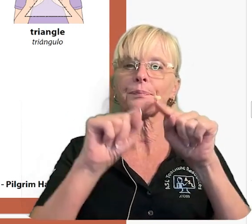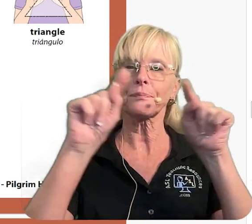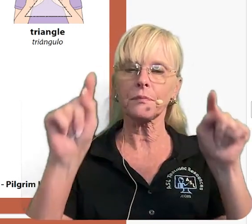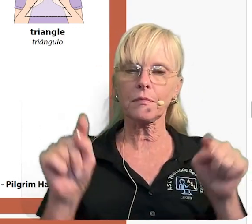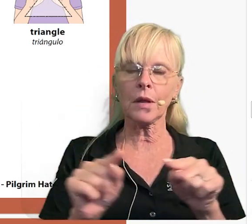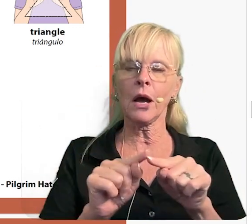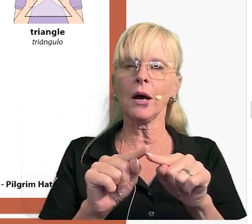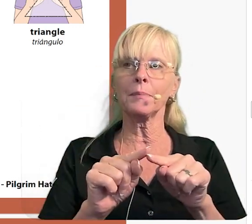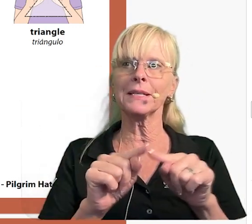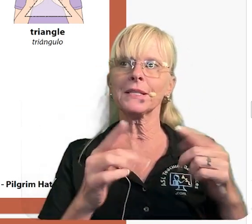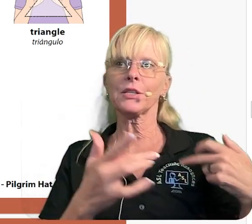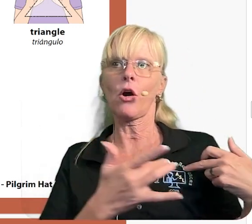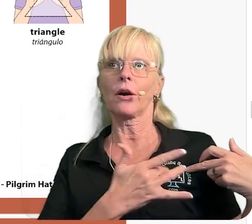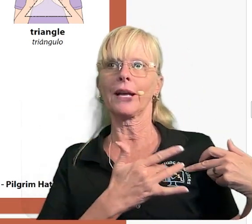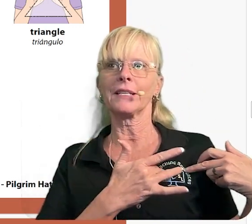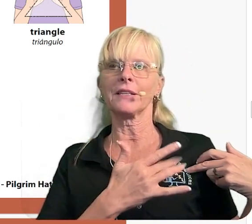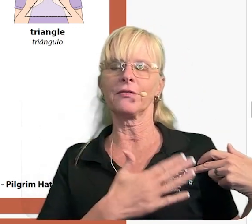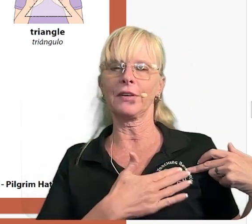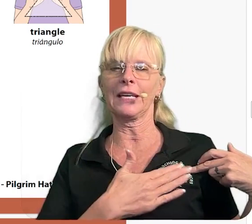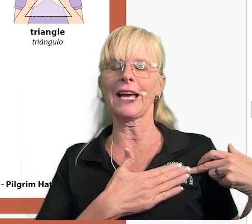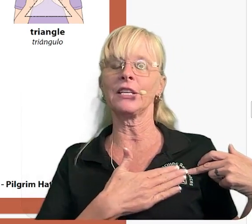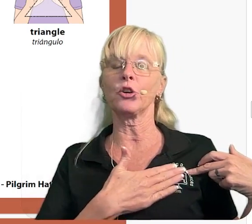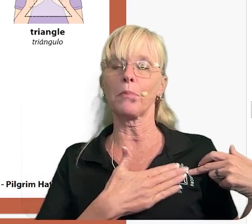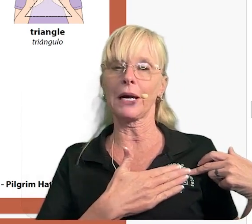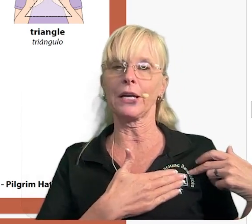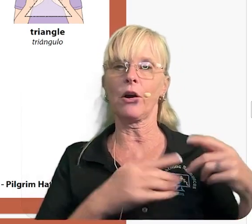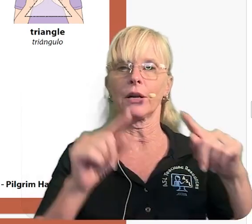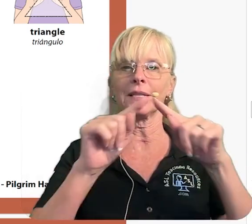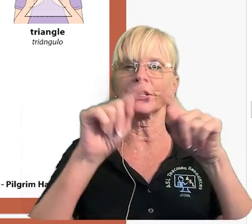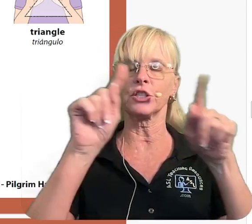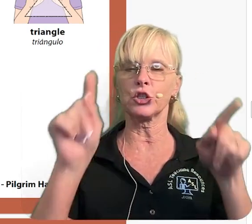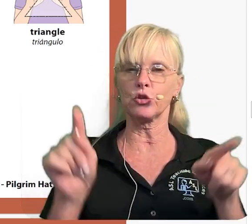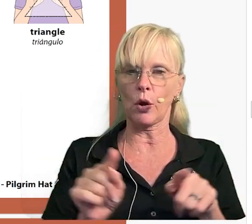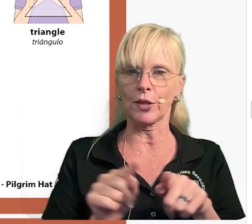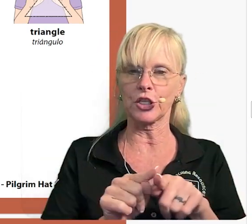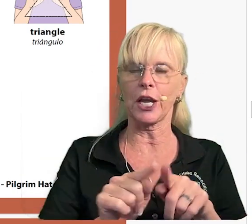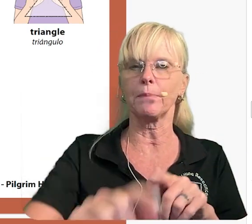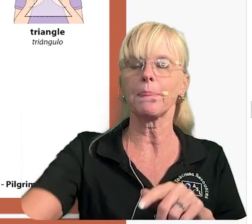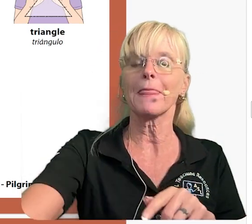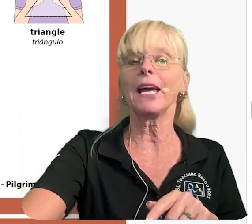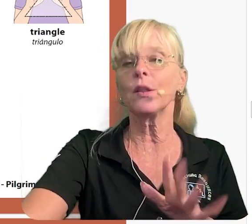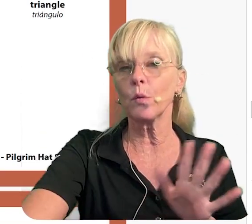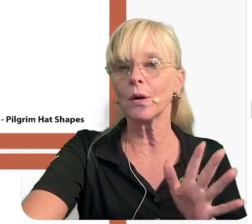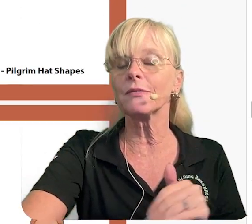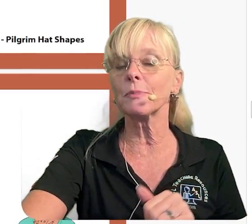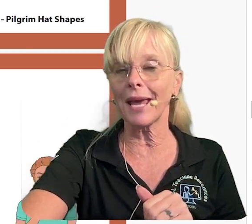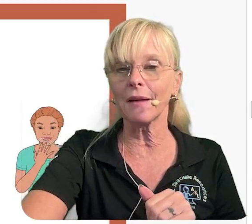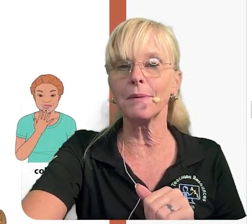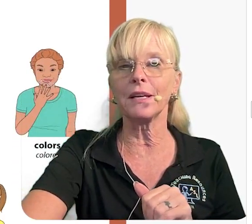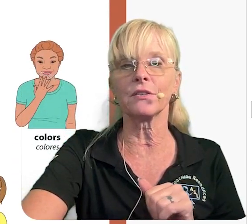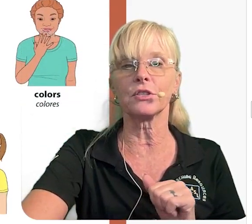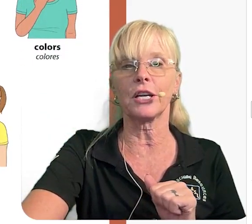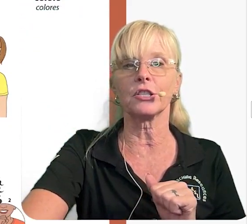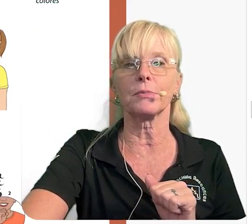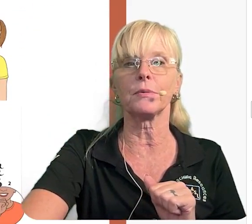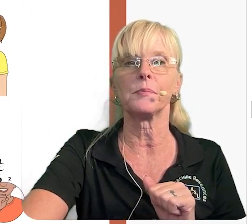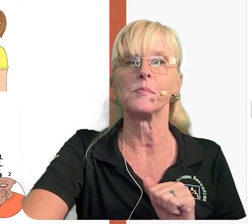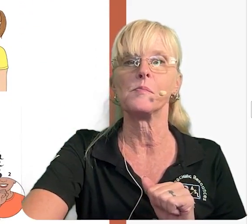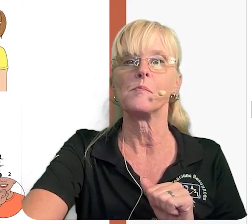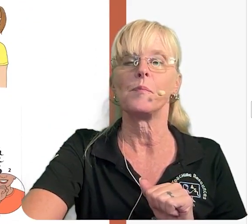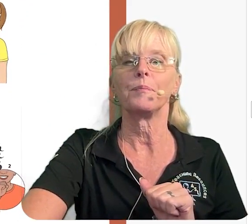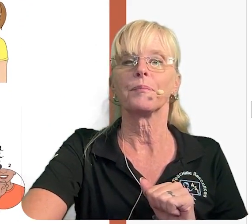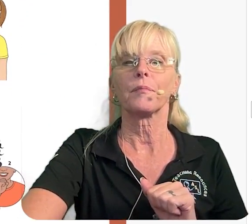heart, this is heart as if in your body heart. This is to draw the shape. Either one of them can be